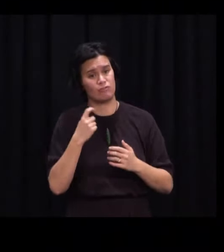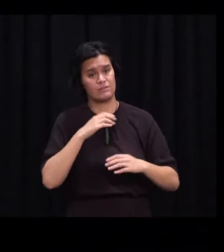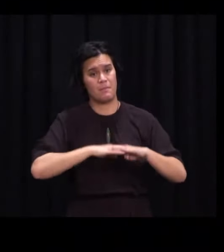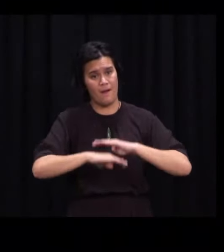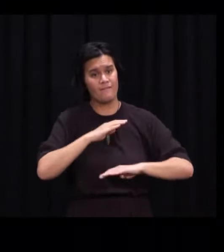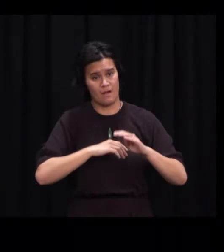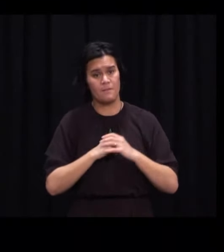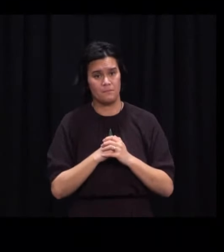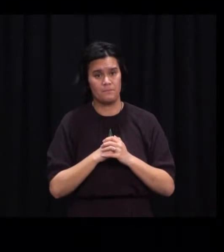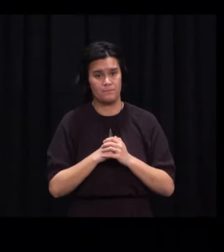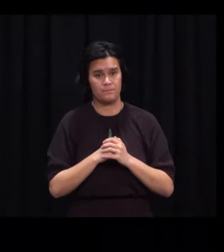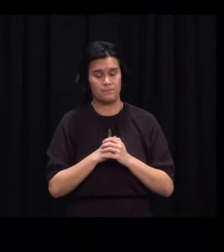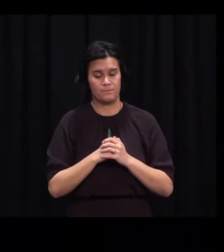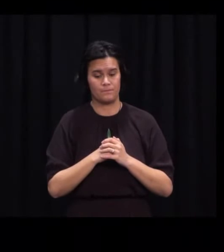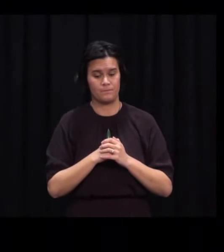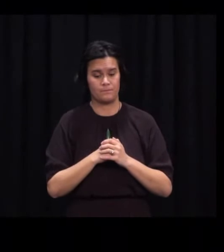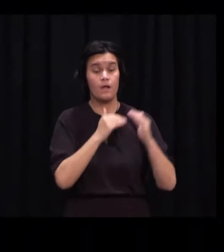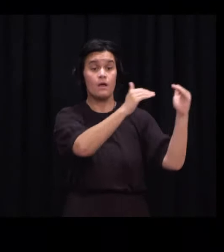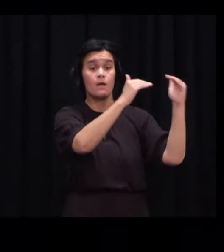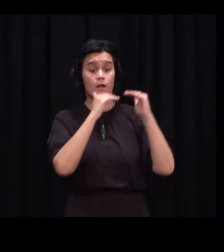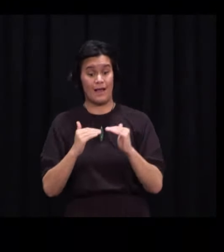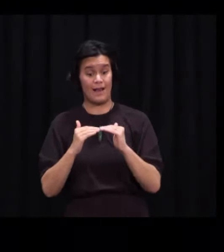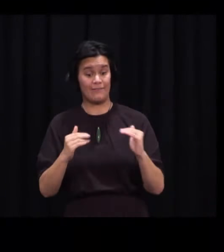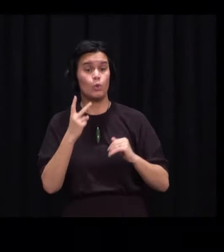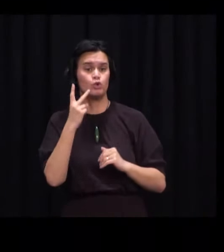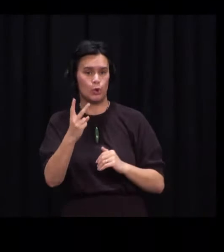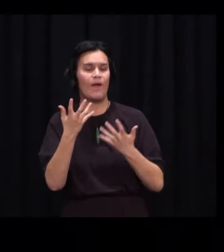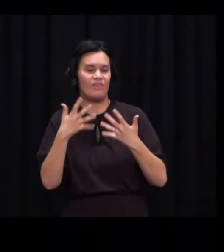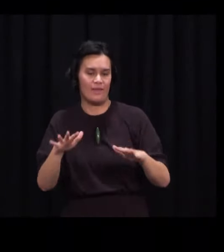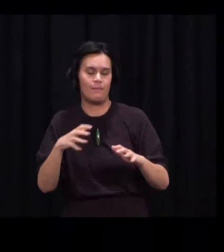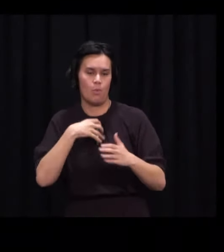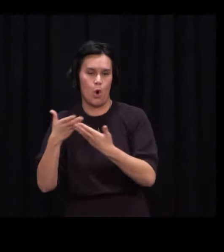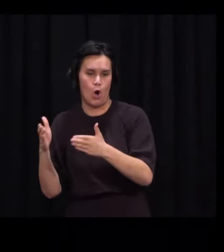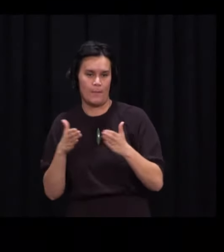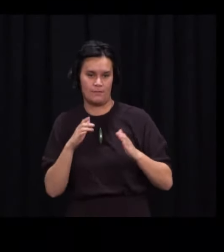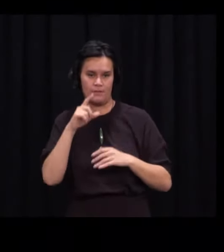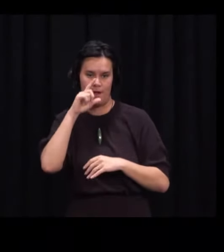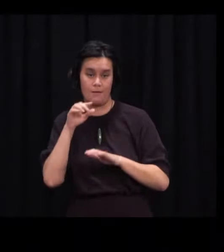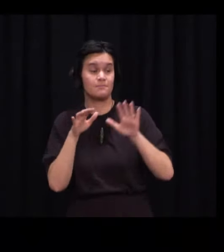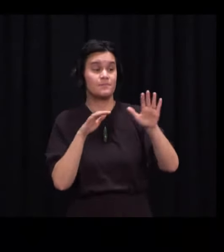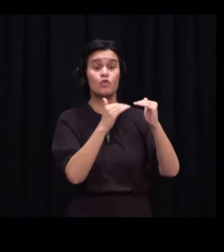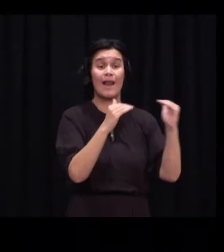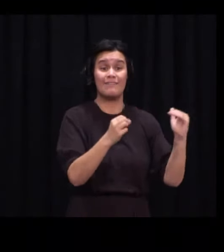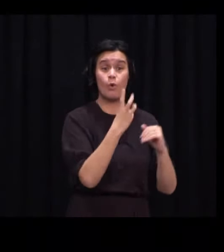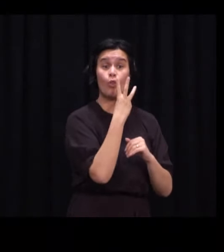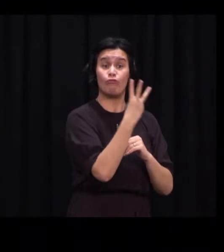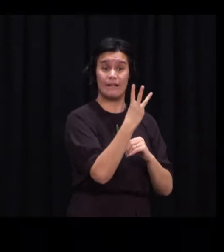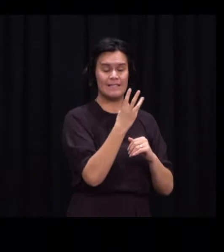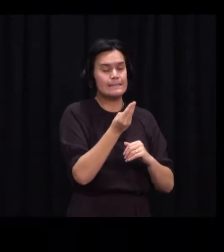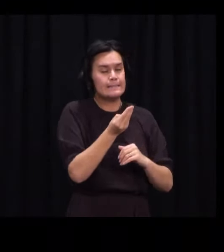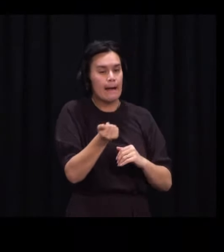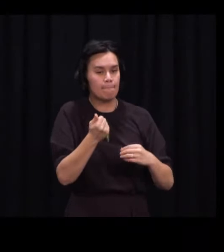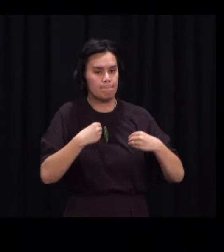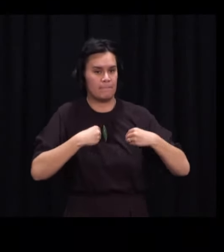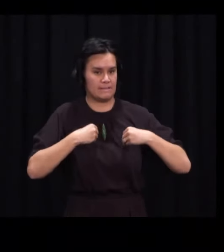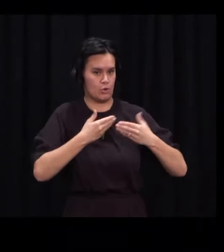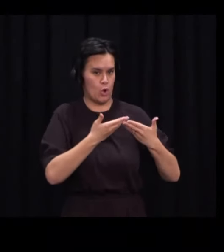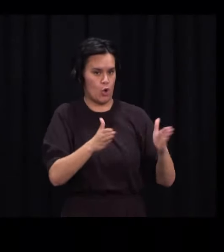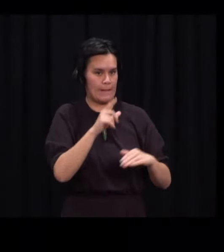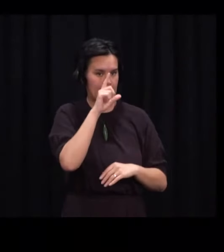have contact with others. More businesses can open at level 3, but only in accordance with